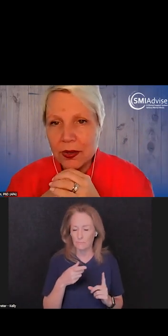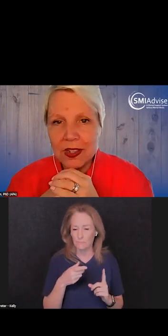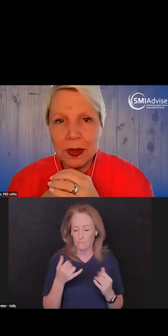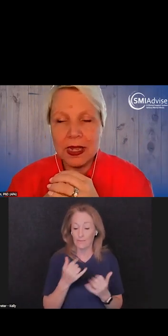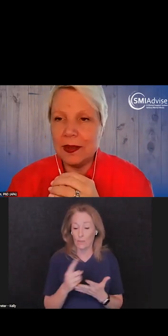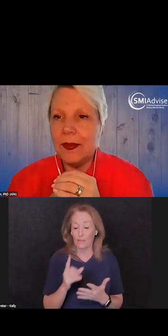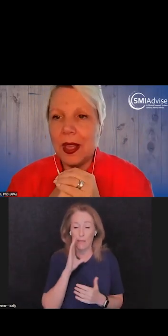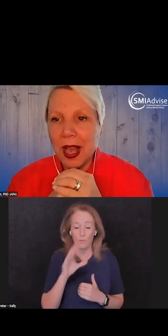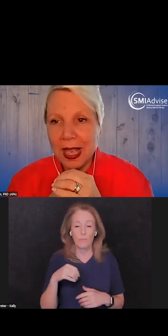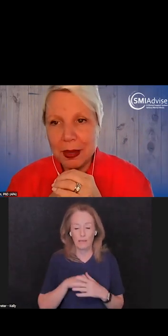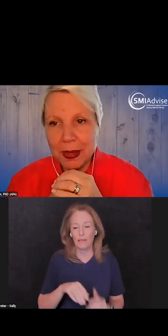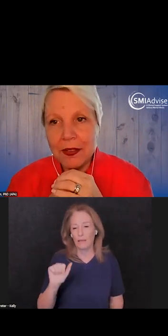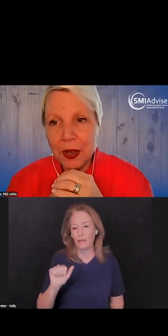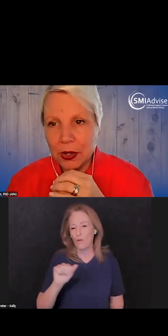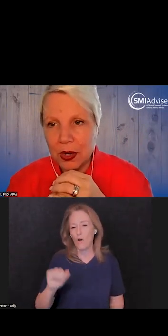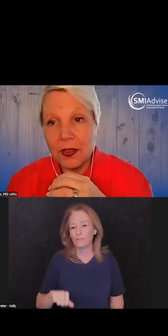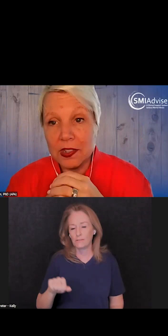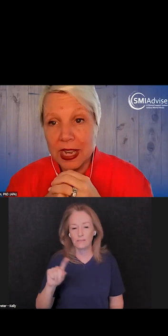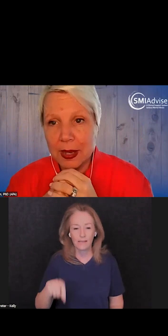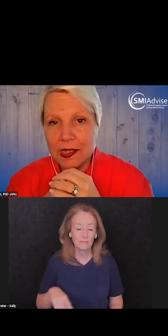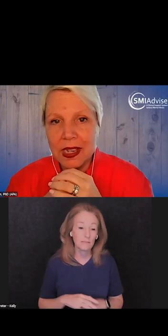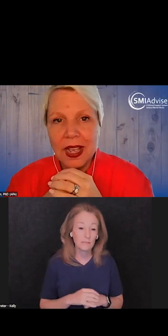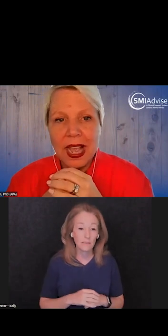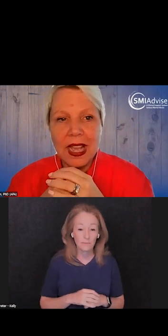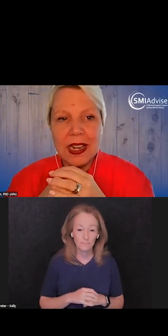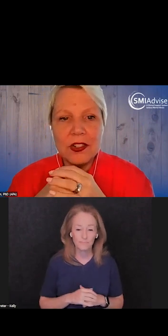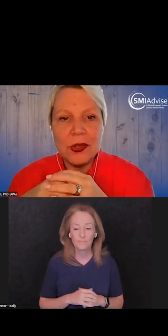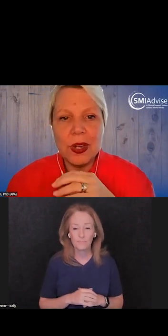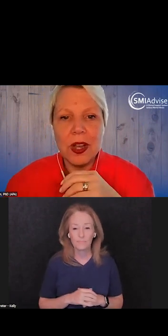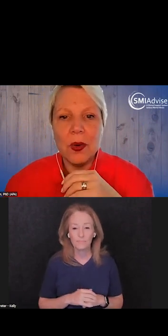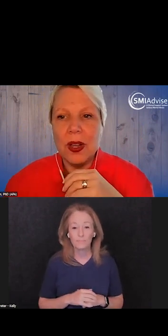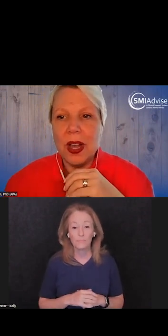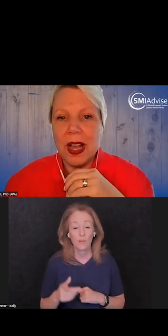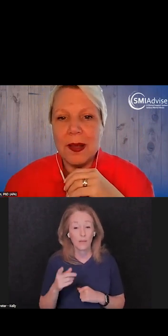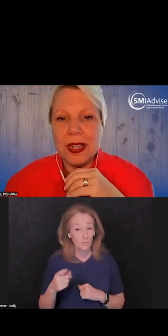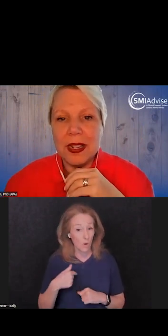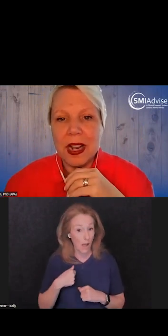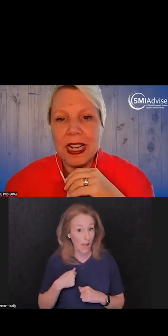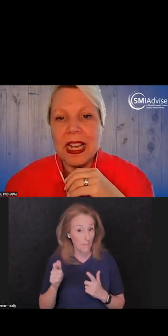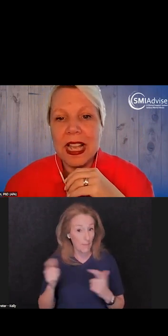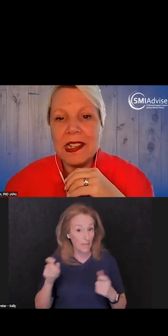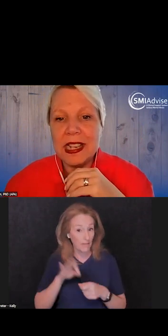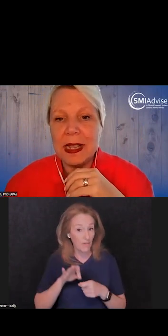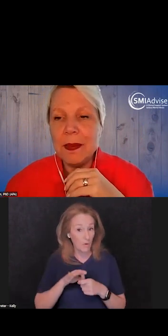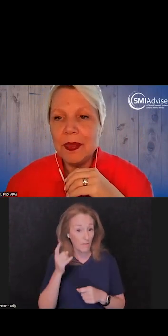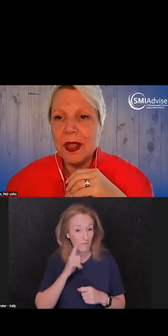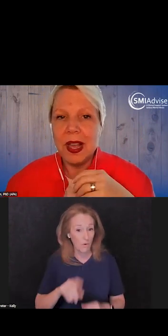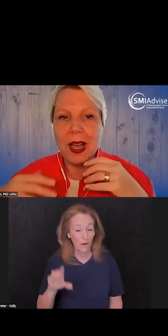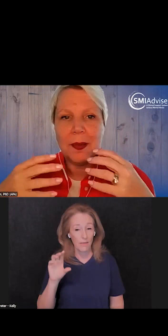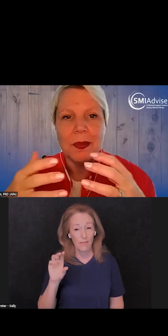not know this, but I am a big voter on the SAMIs. And as you know, the 988